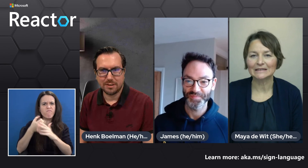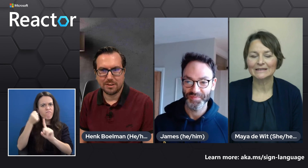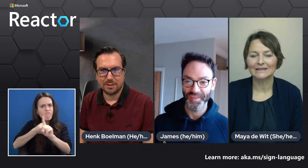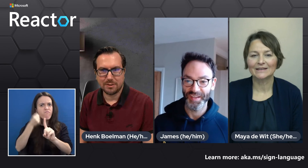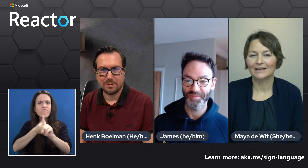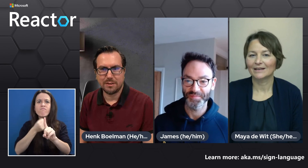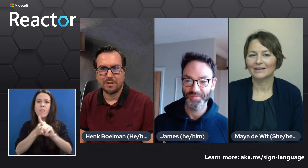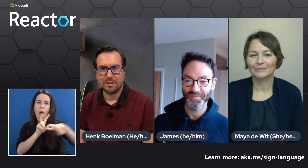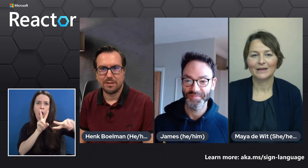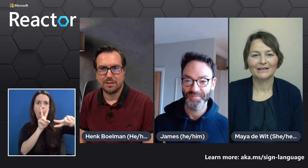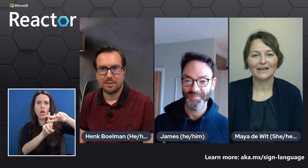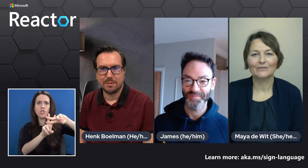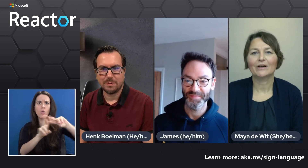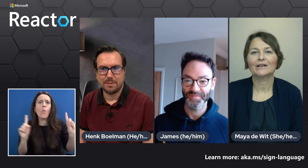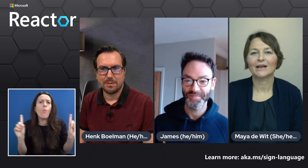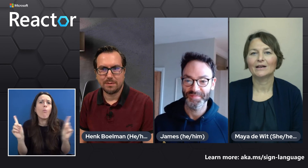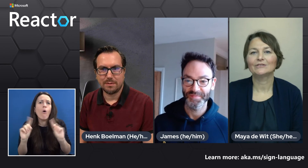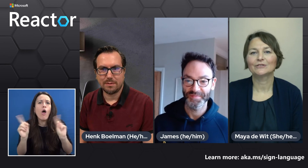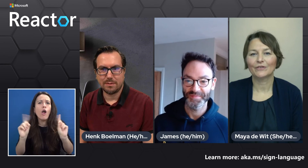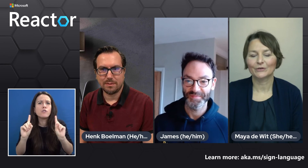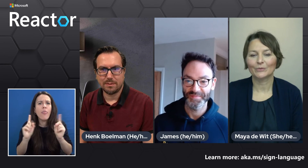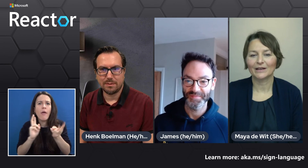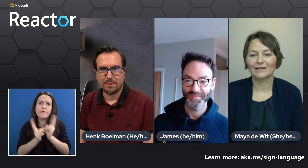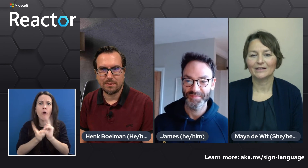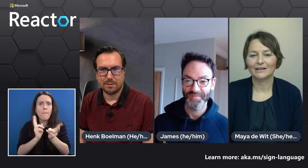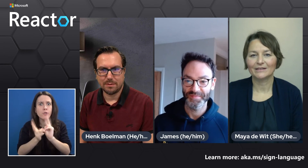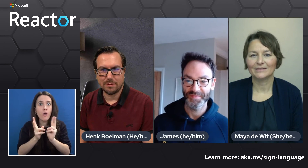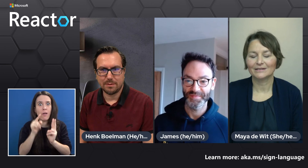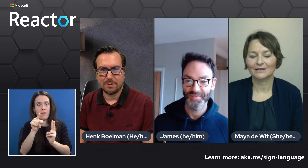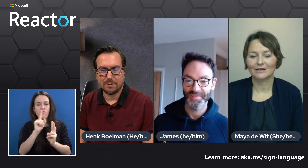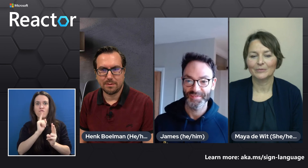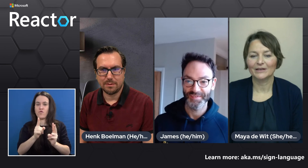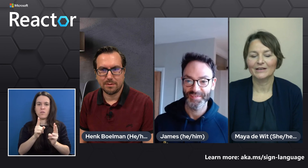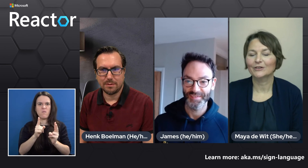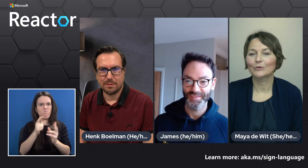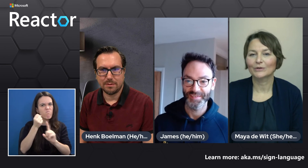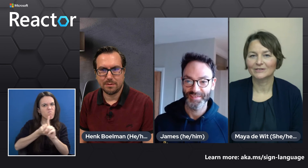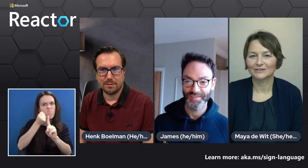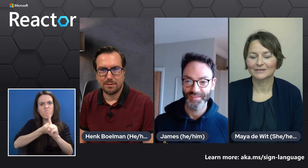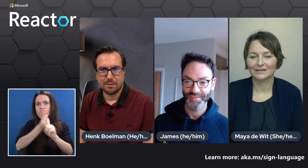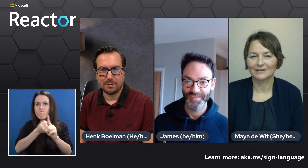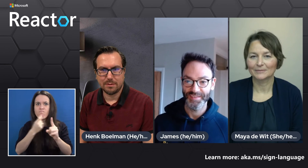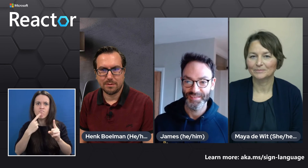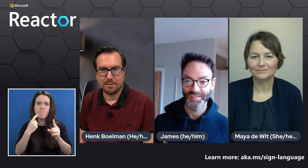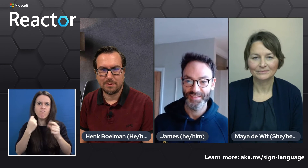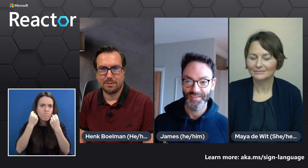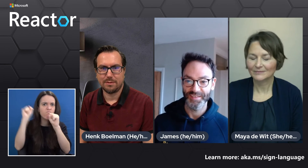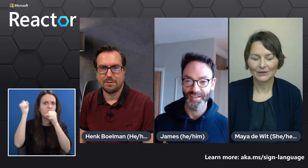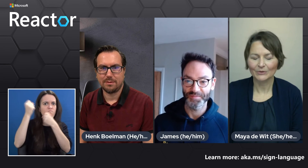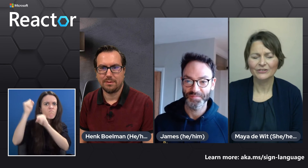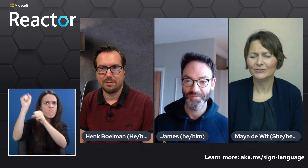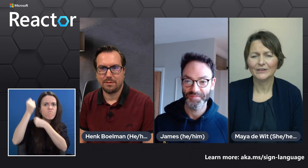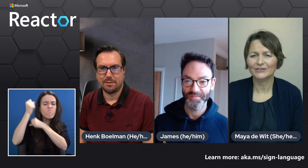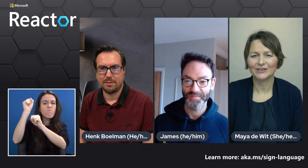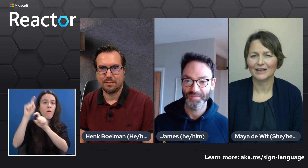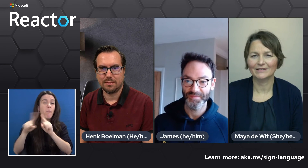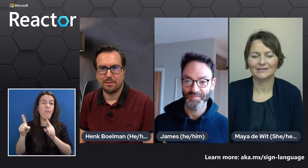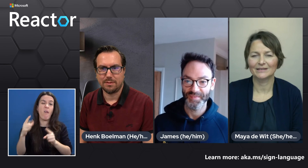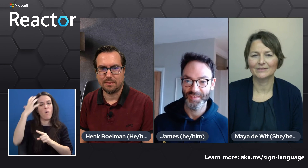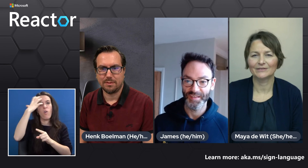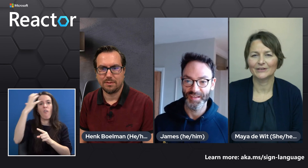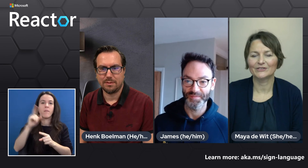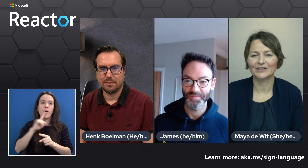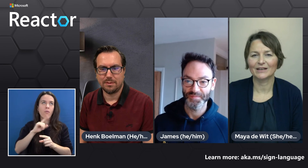interpreter? Yeah. And they have gone out of their way and are being ignored, which is very